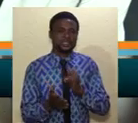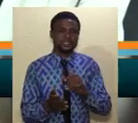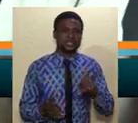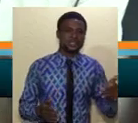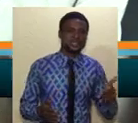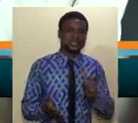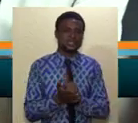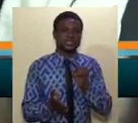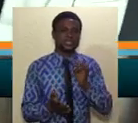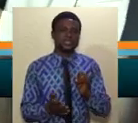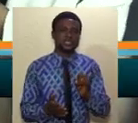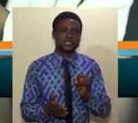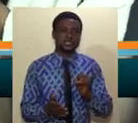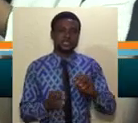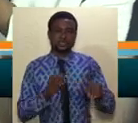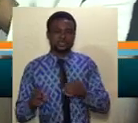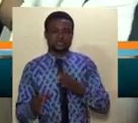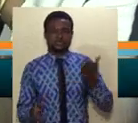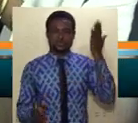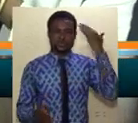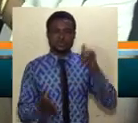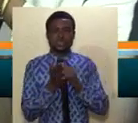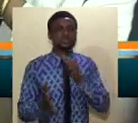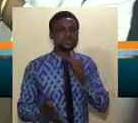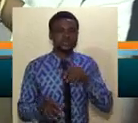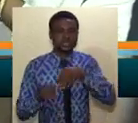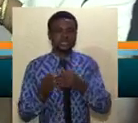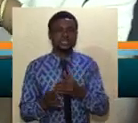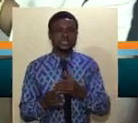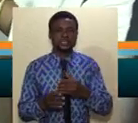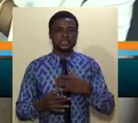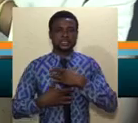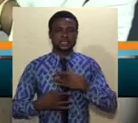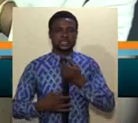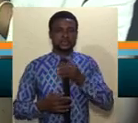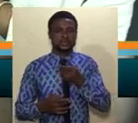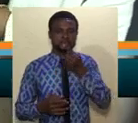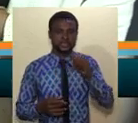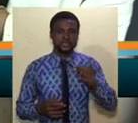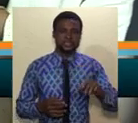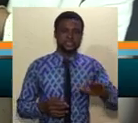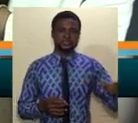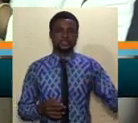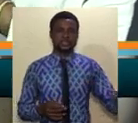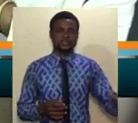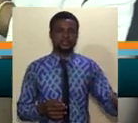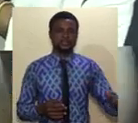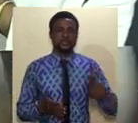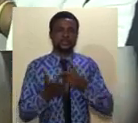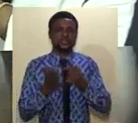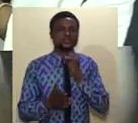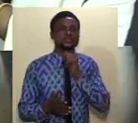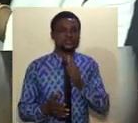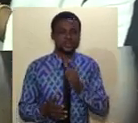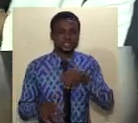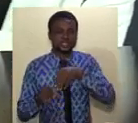is done that is not in the best interest of the child. So that's anything that you can think of that is not in